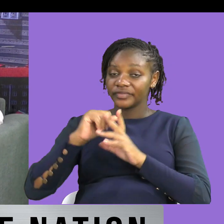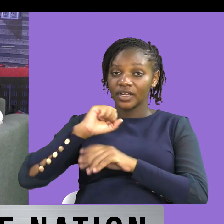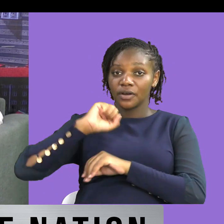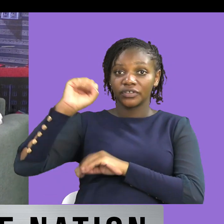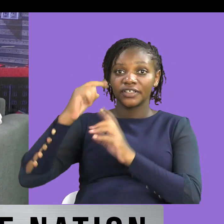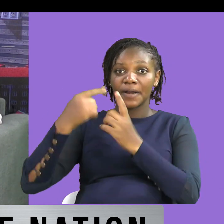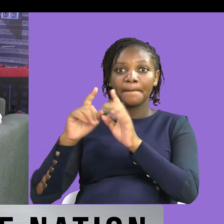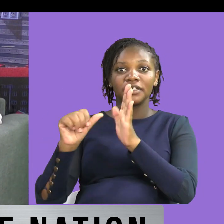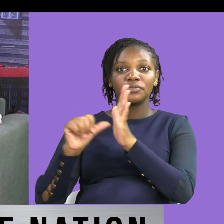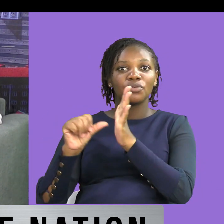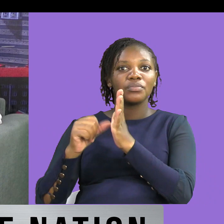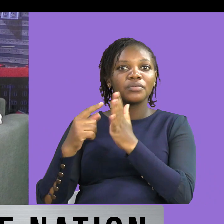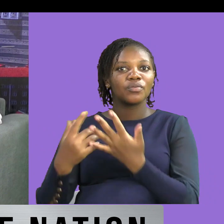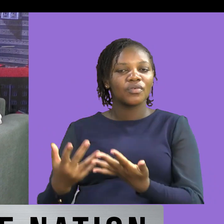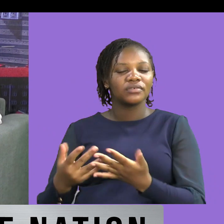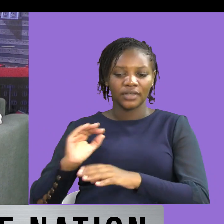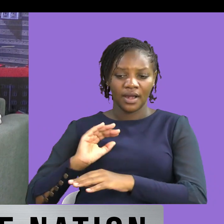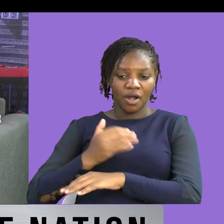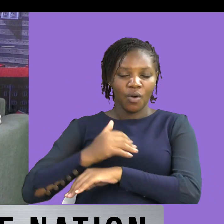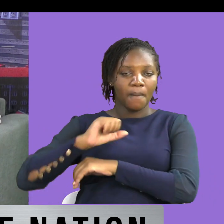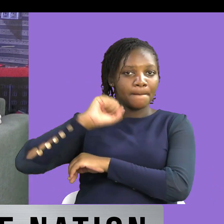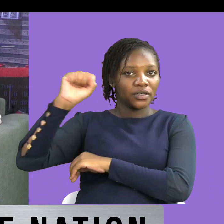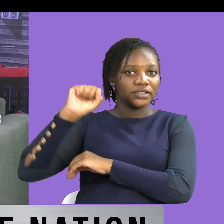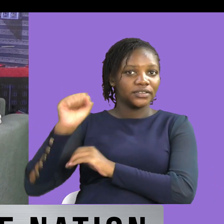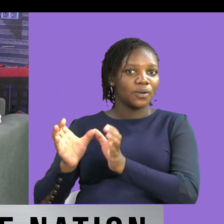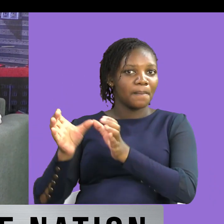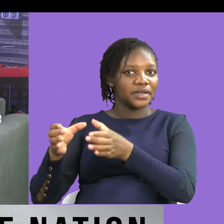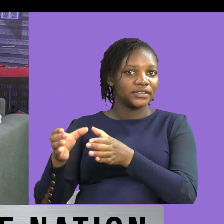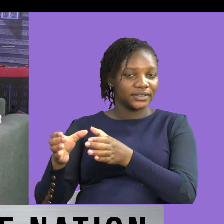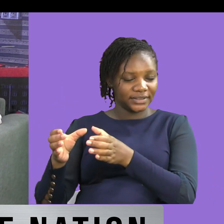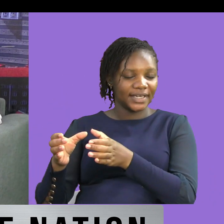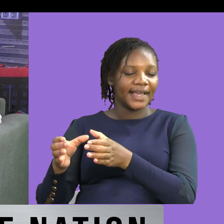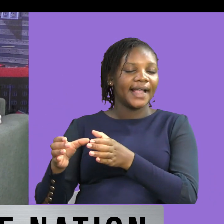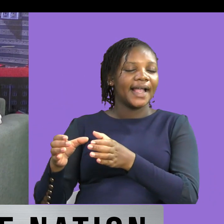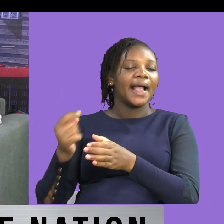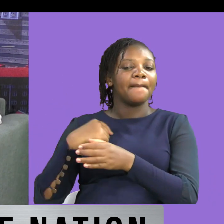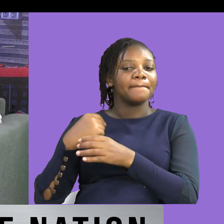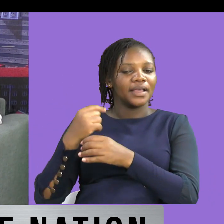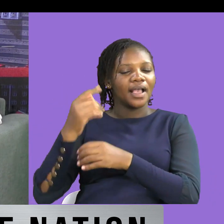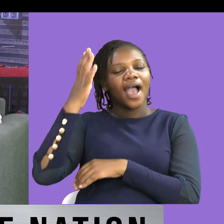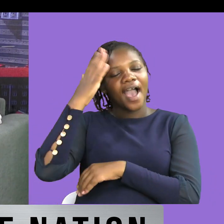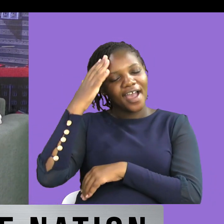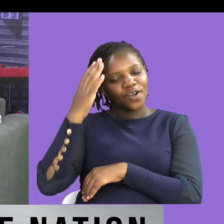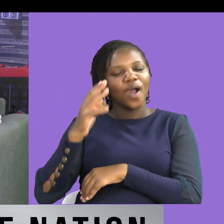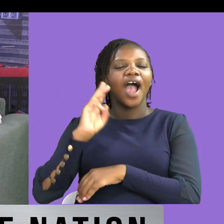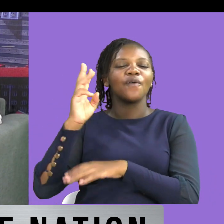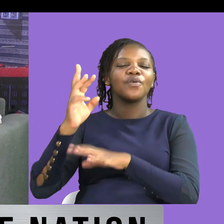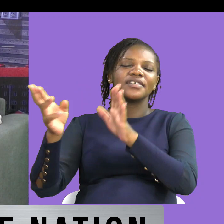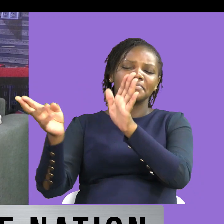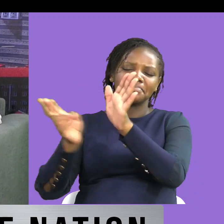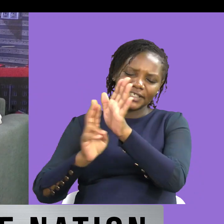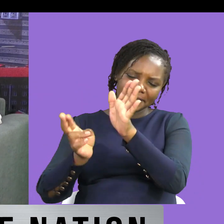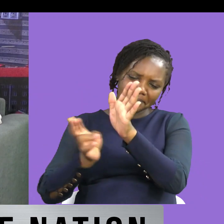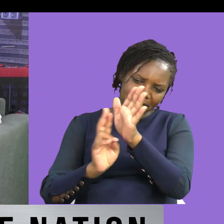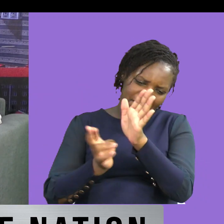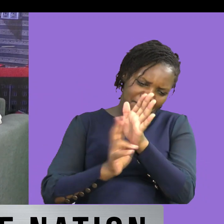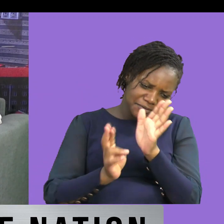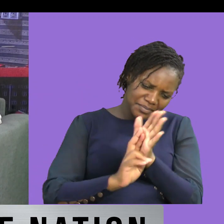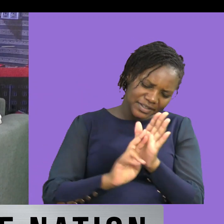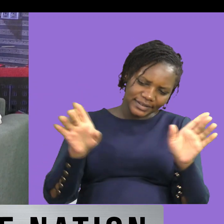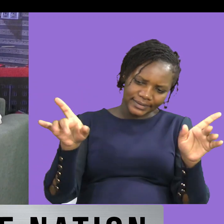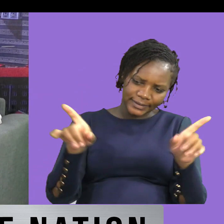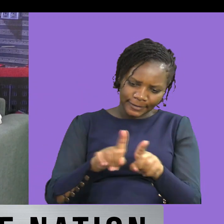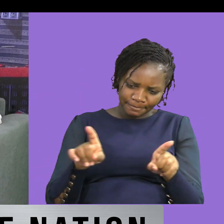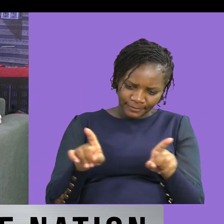The problem, Jonah, has been our political parties. I've said this before. Yes. And I will say it again, and I will say it again tomorrow, and I will say it again until